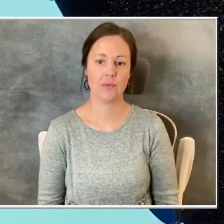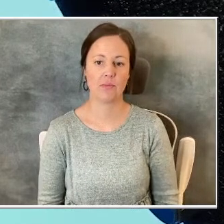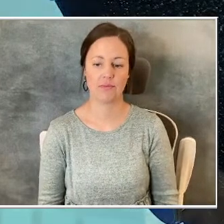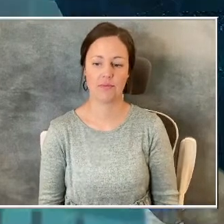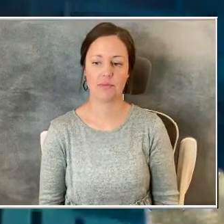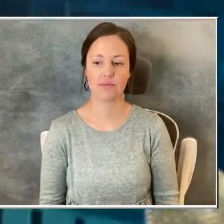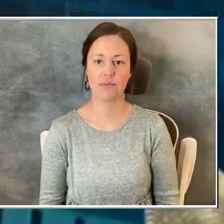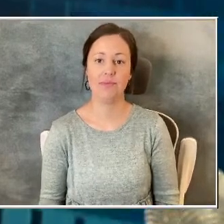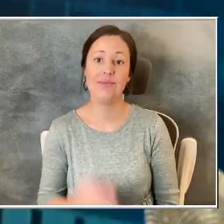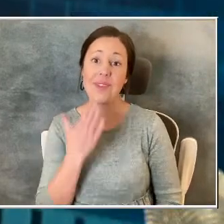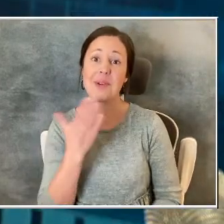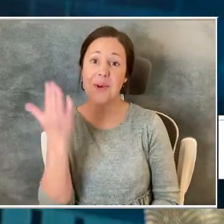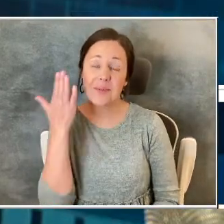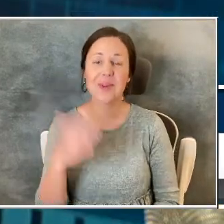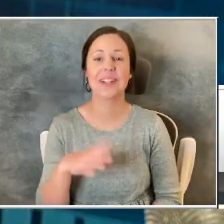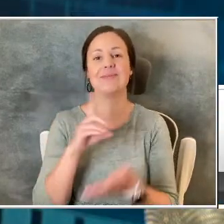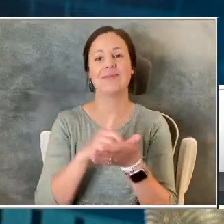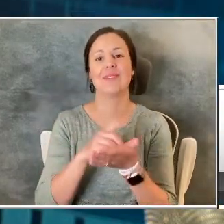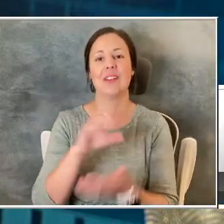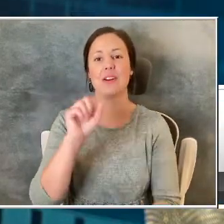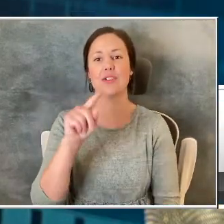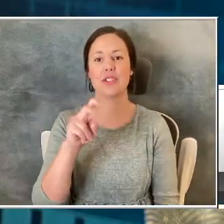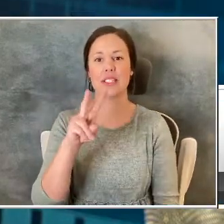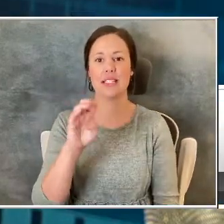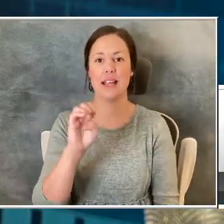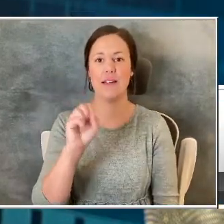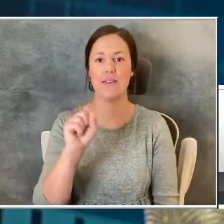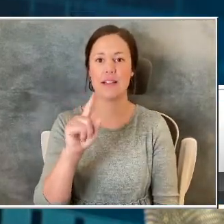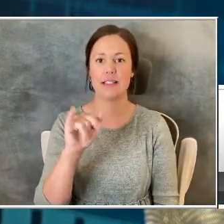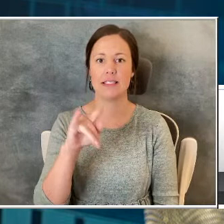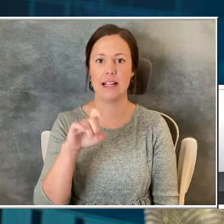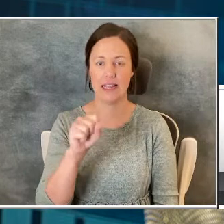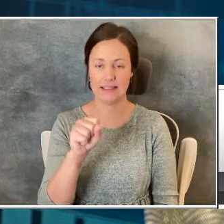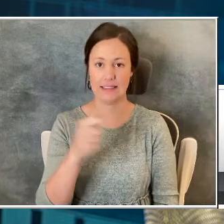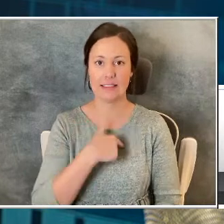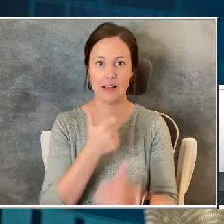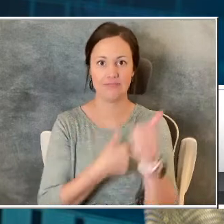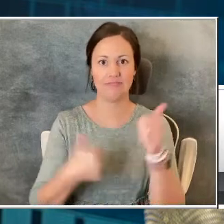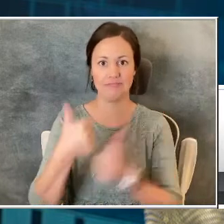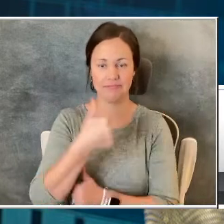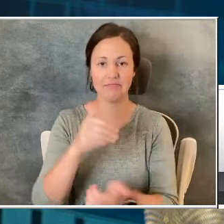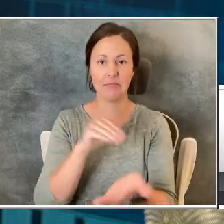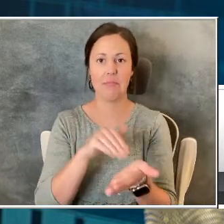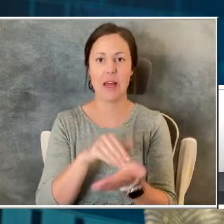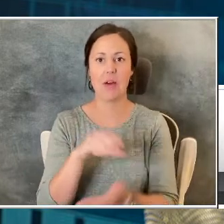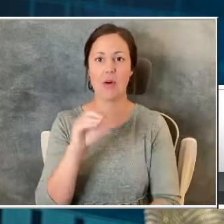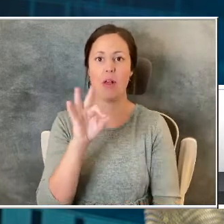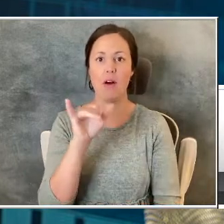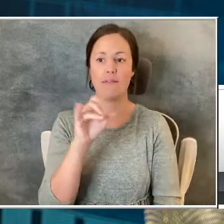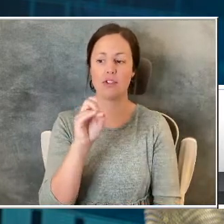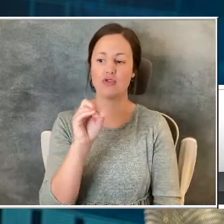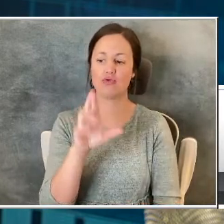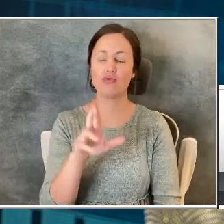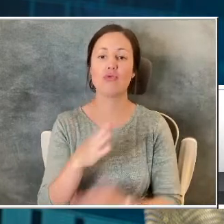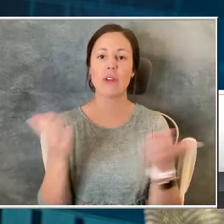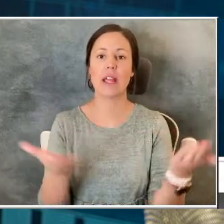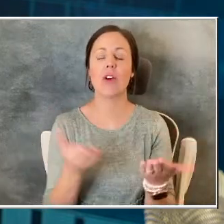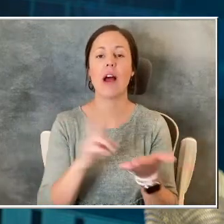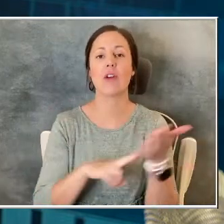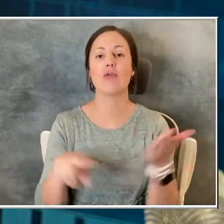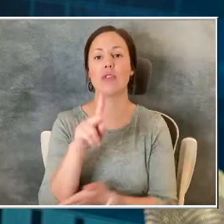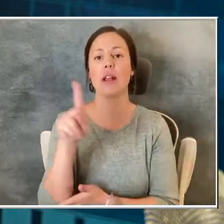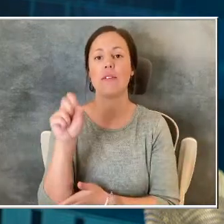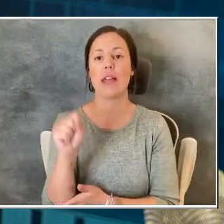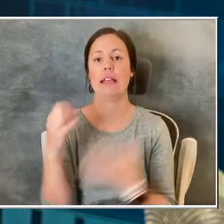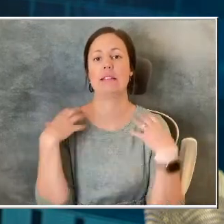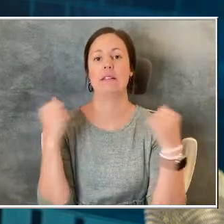Good morning. I'm Dr. Steve Stites, Chief Medical Officer here at the University of Kansas Health System, broadcasting live with you from the Dolphin Simons Jr. Family Studio.